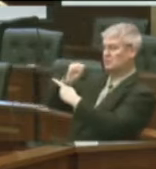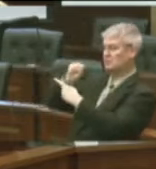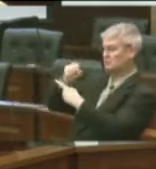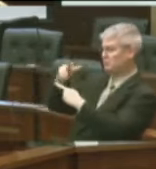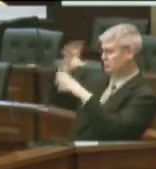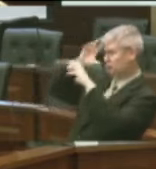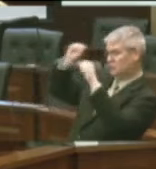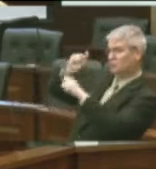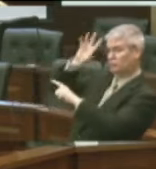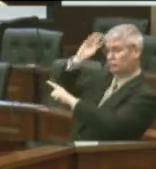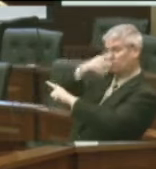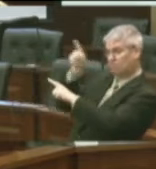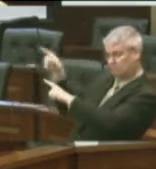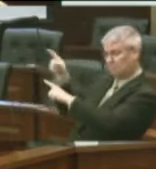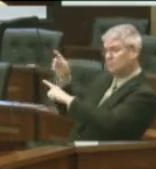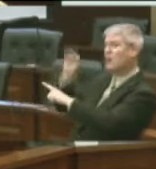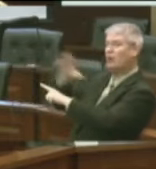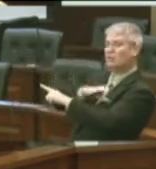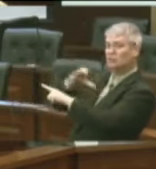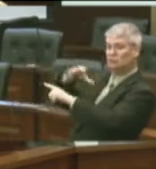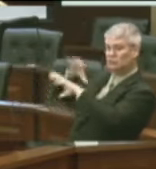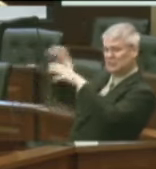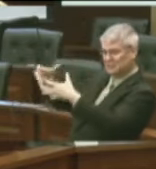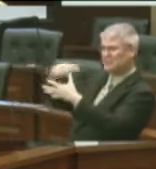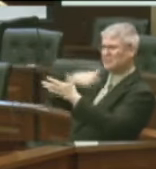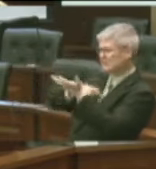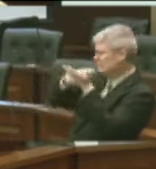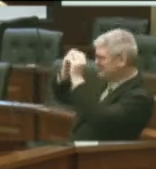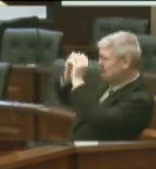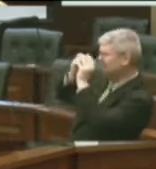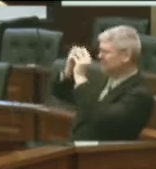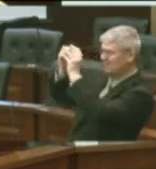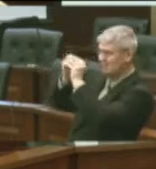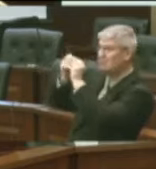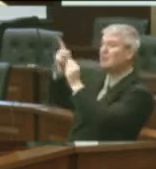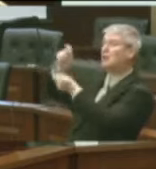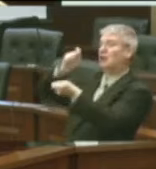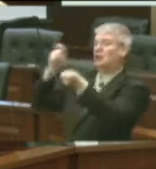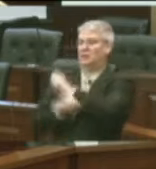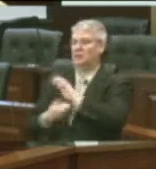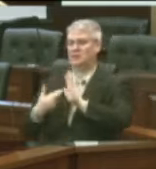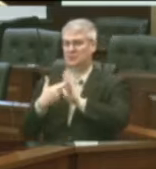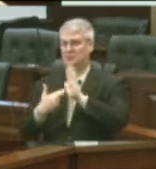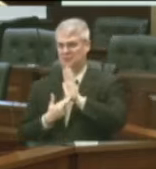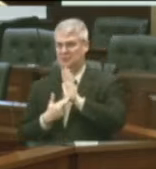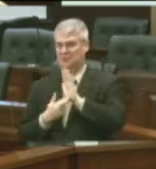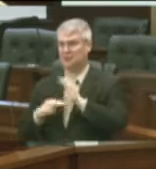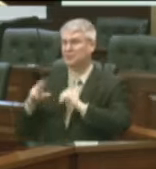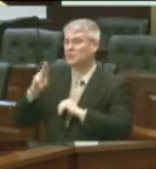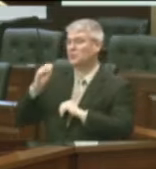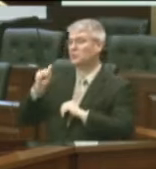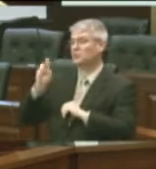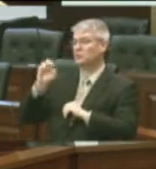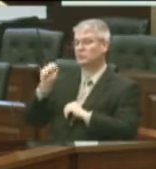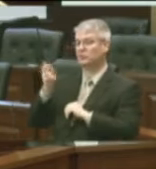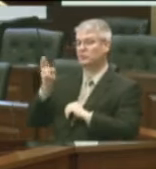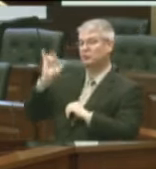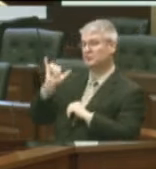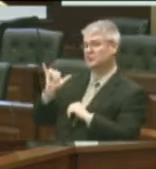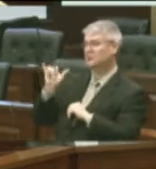schools. U.S. Treasury just updated guidance last week, I believe it was Friday